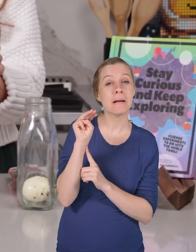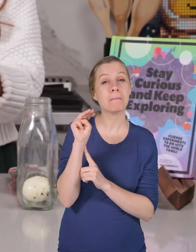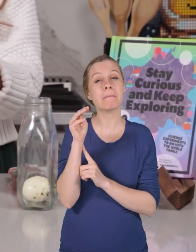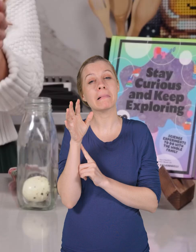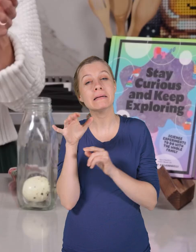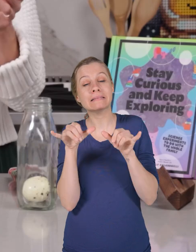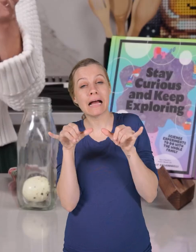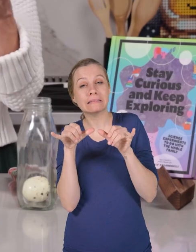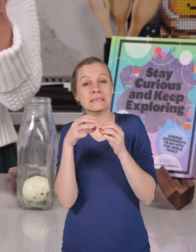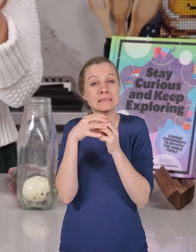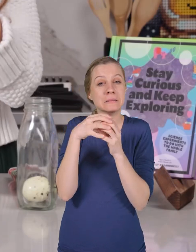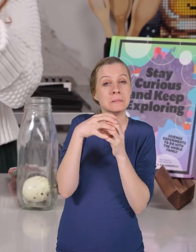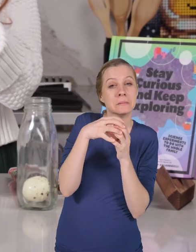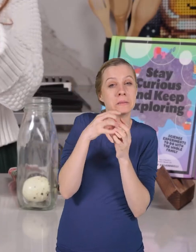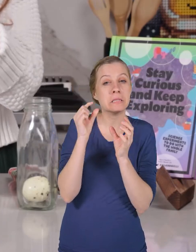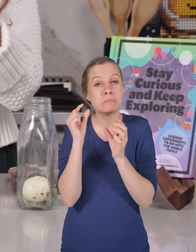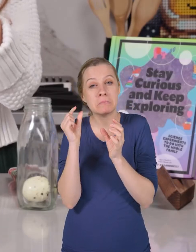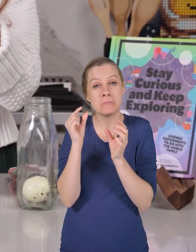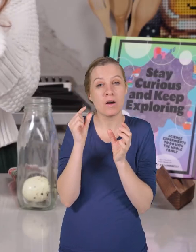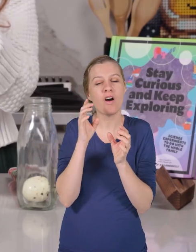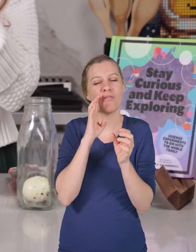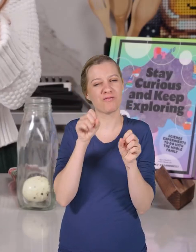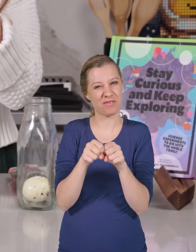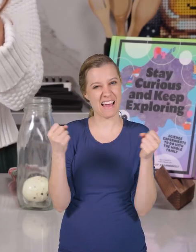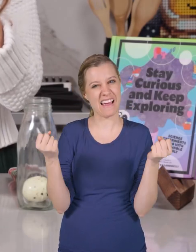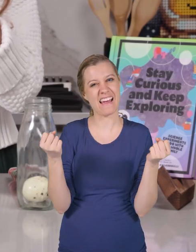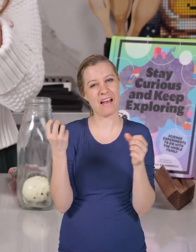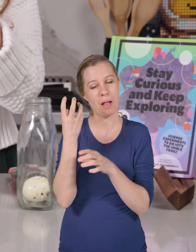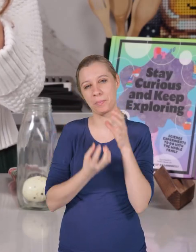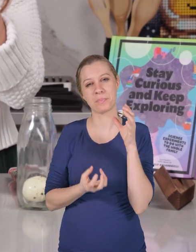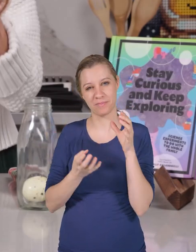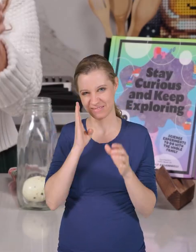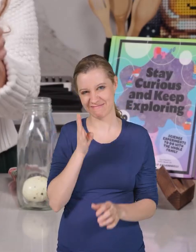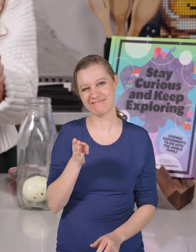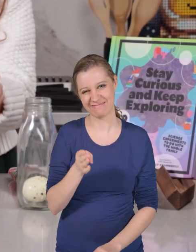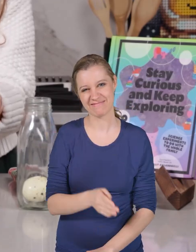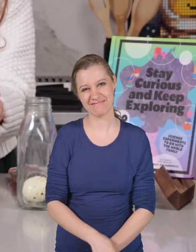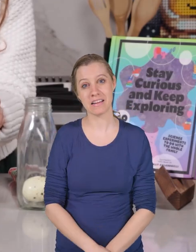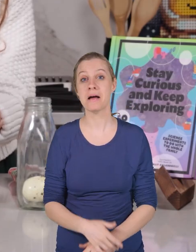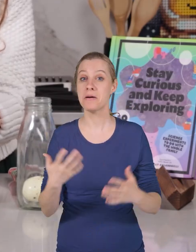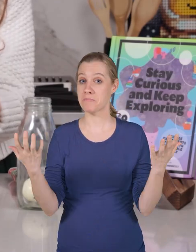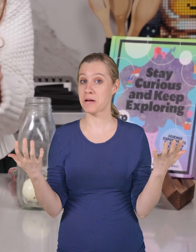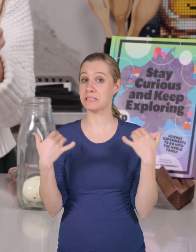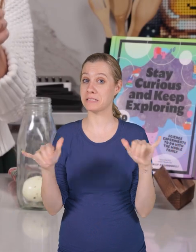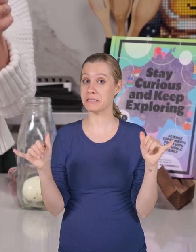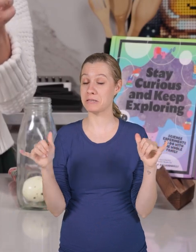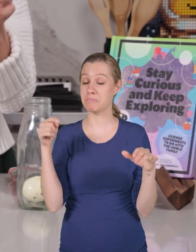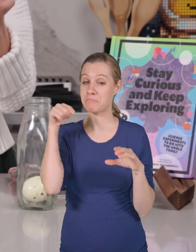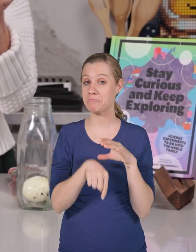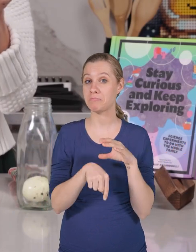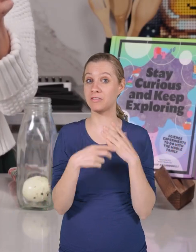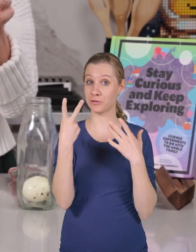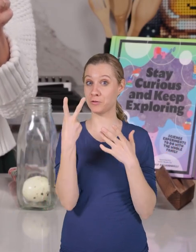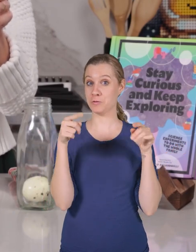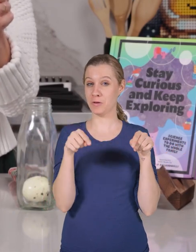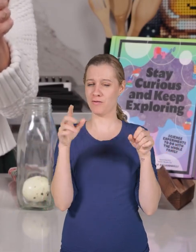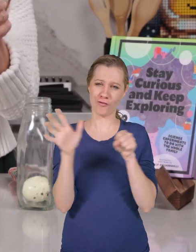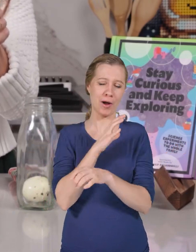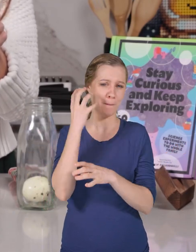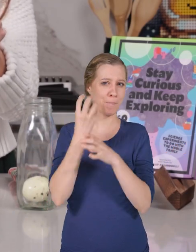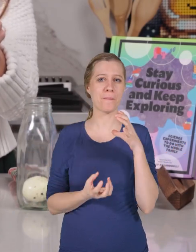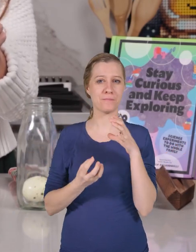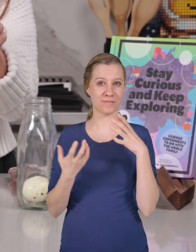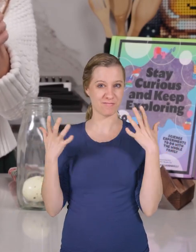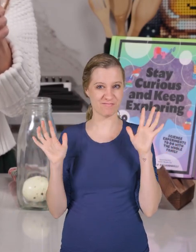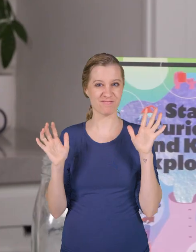slightly medium-sized egg, it will break upon entering. It'll still go in. We had two here. They still both